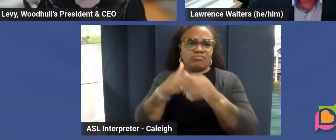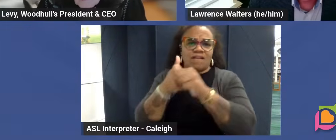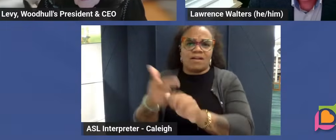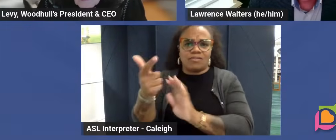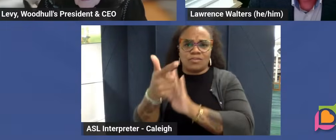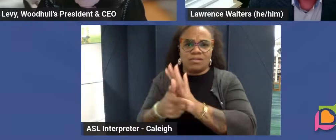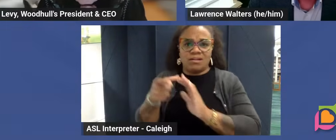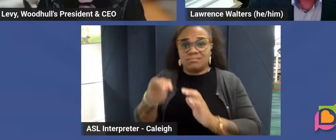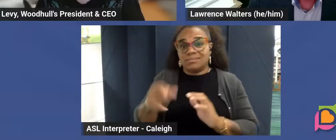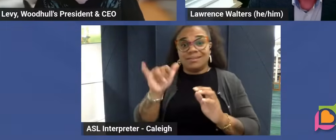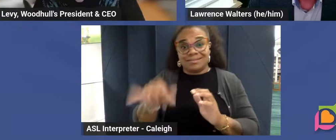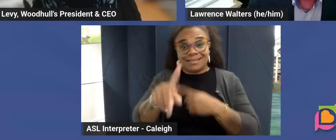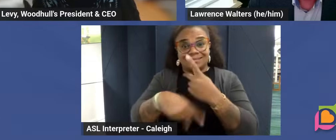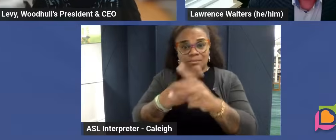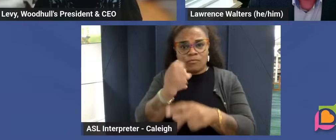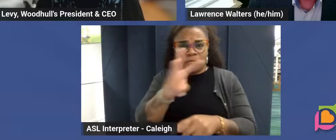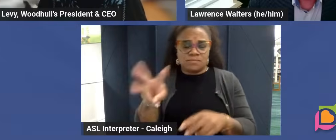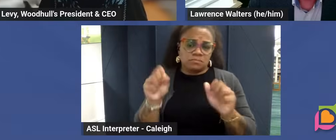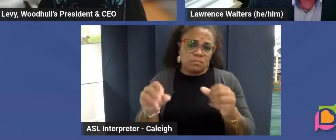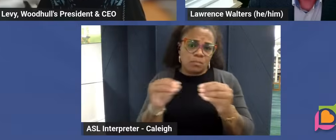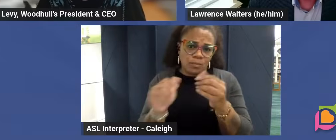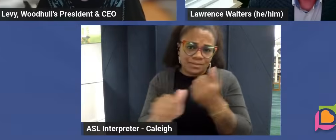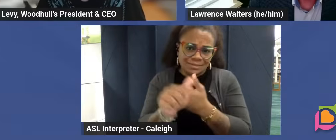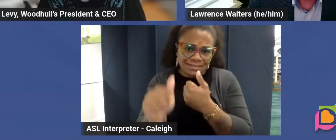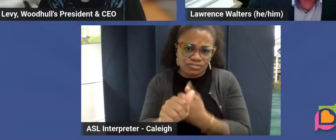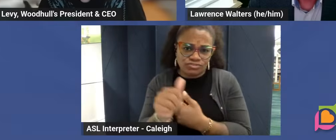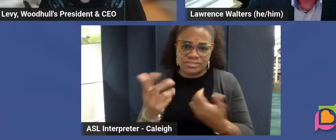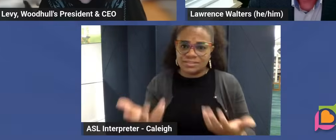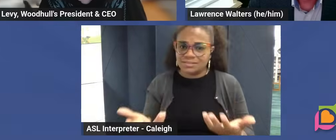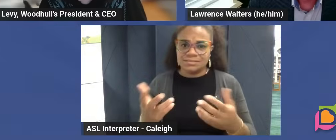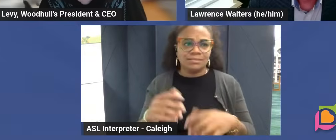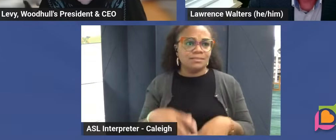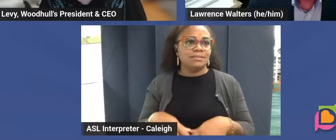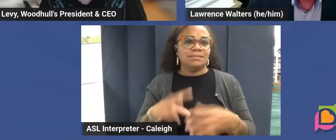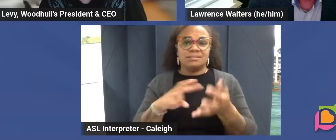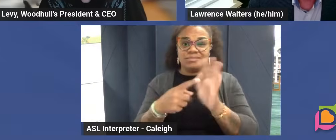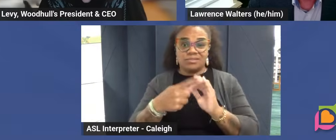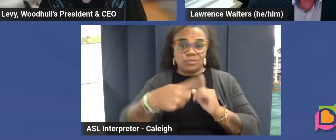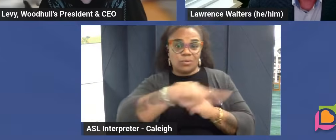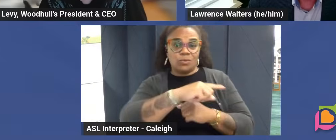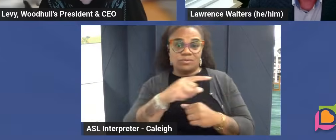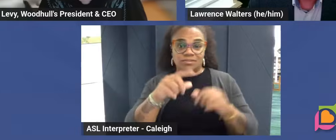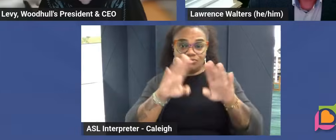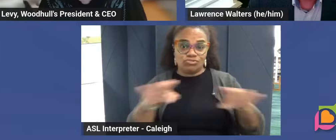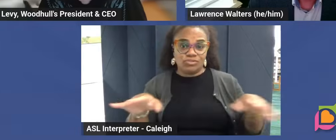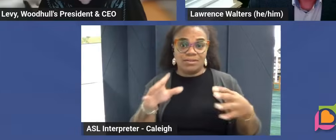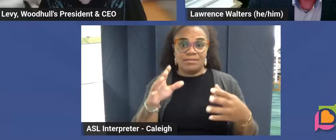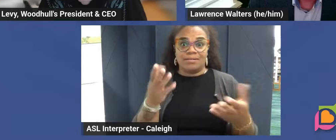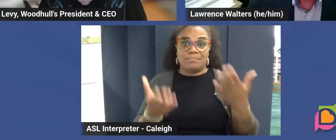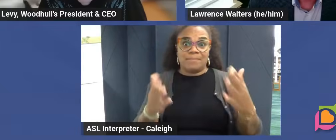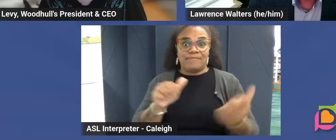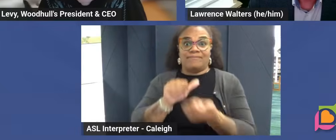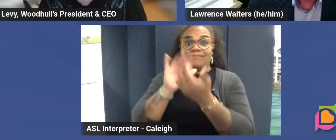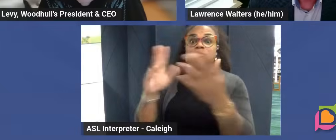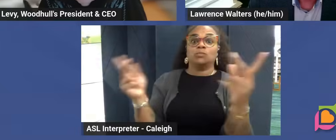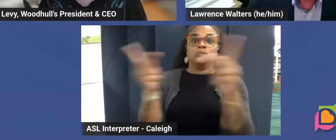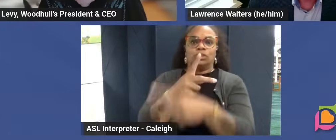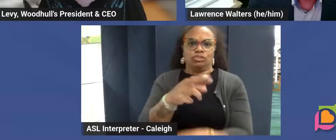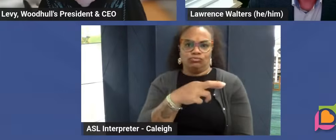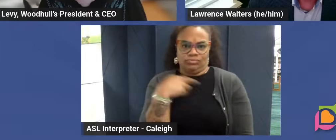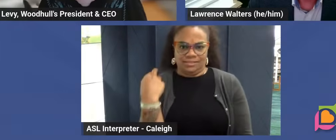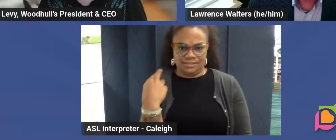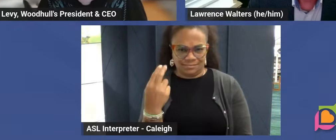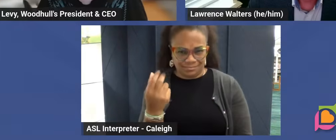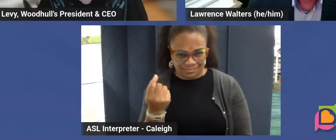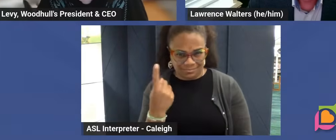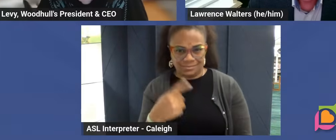are more dangerous, that can make children more vulnerable lead them down paths that are